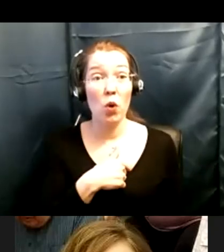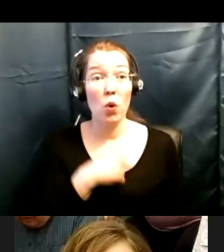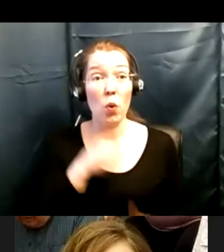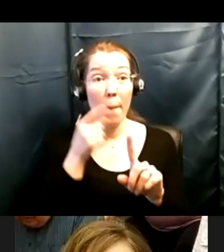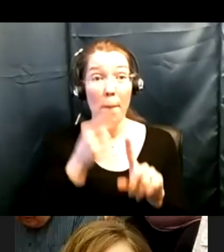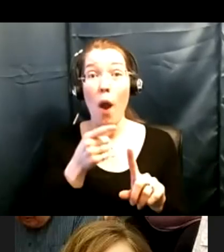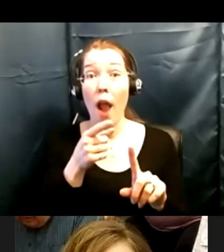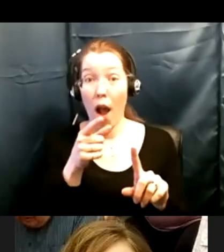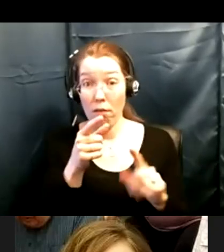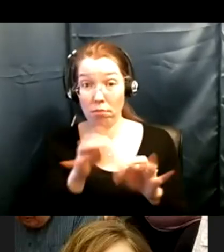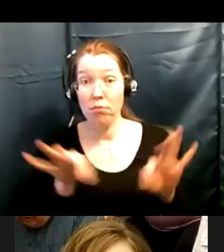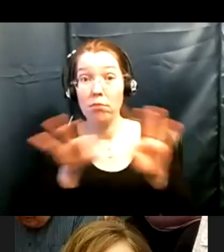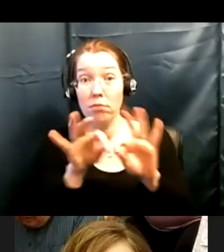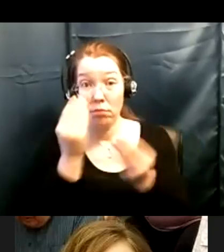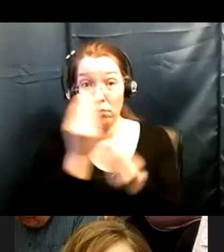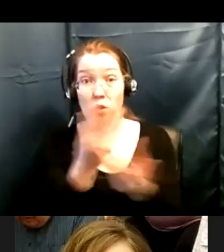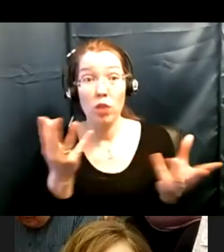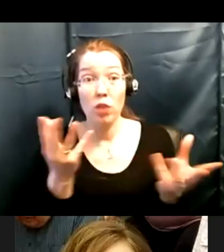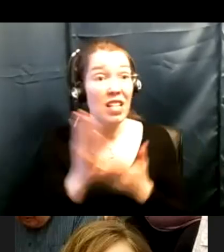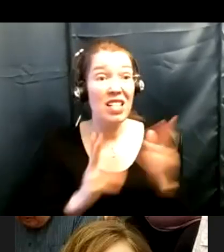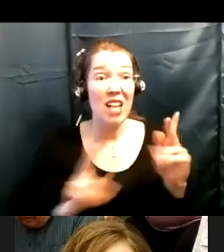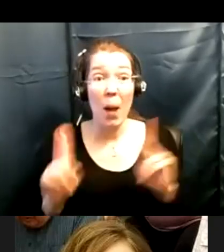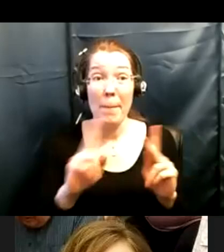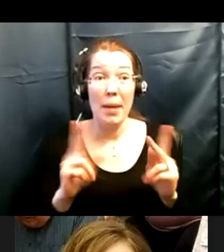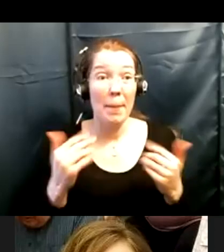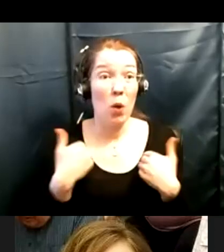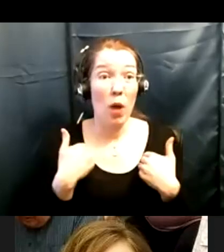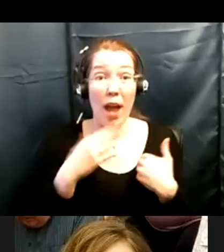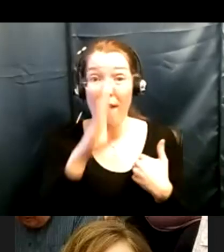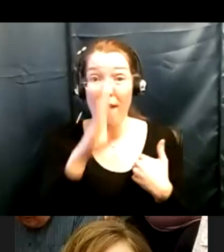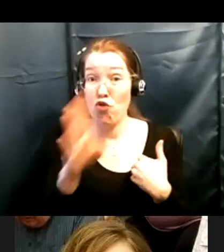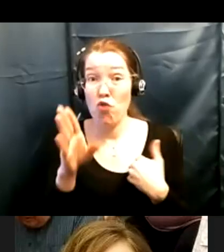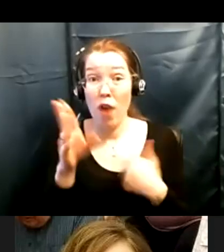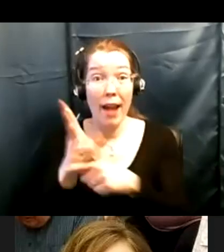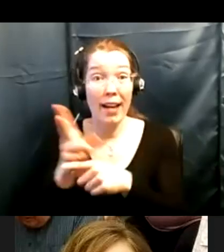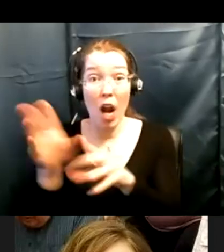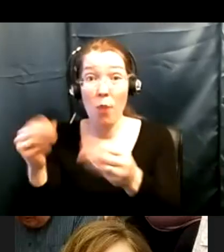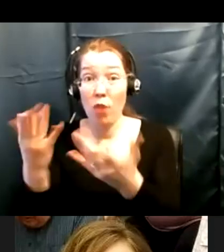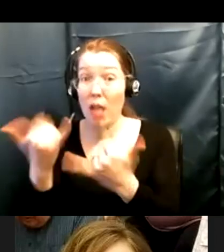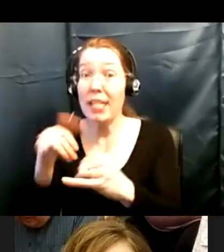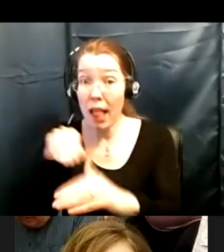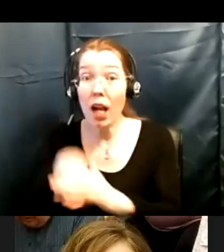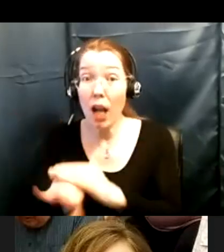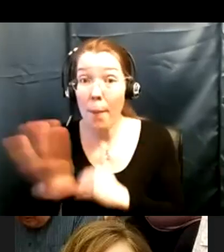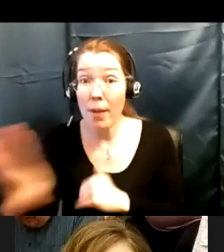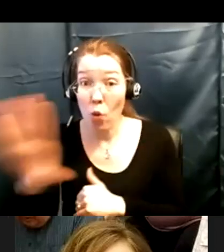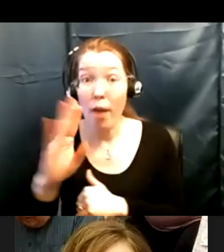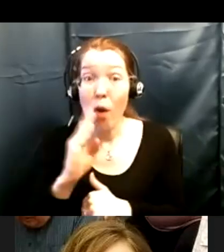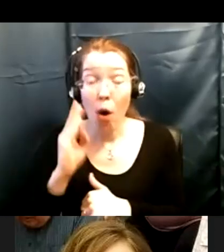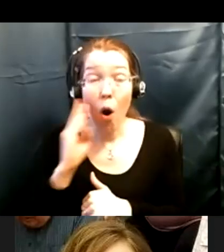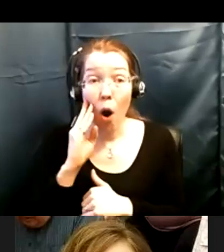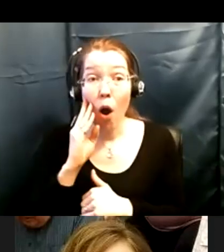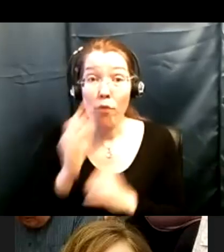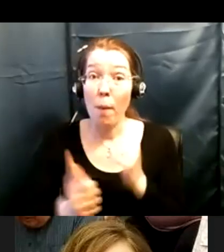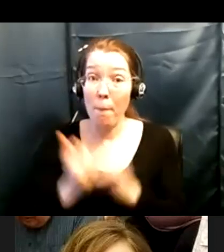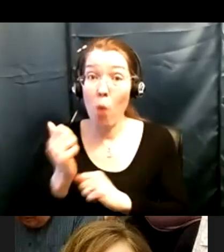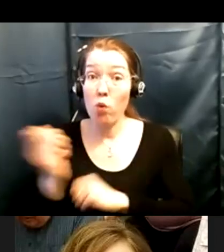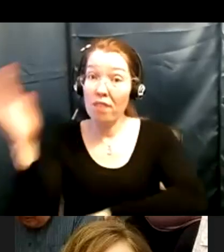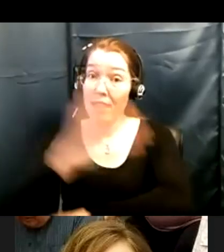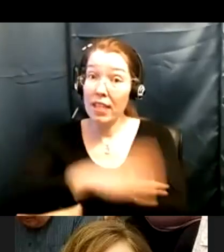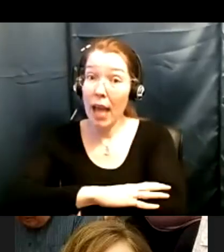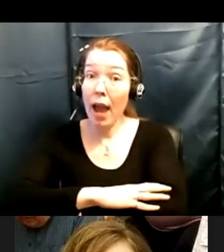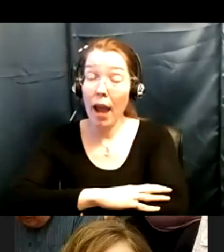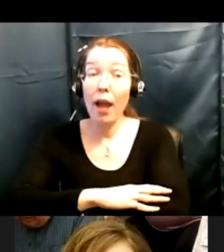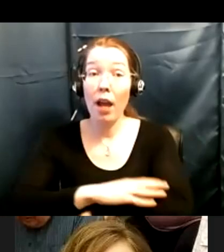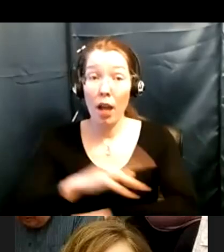to everybody that some people have direct care providers that are still coming into their home for major parts of their day, and they